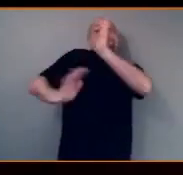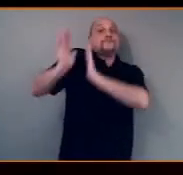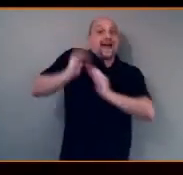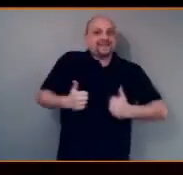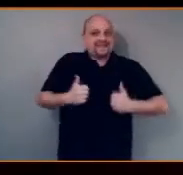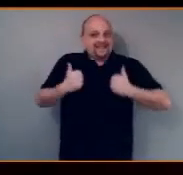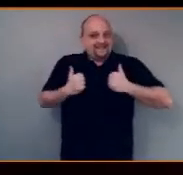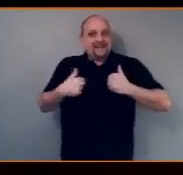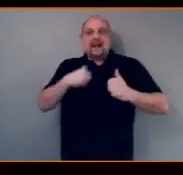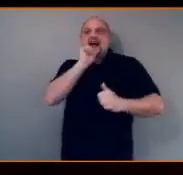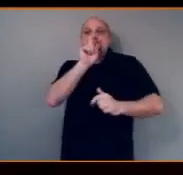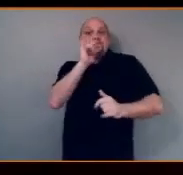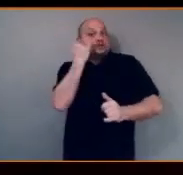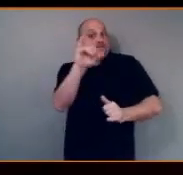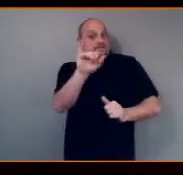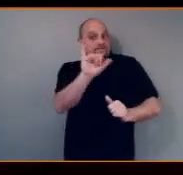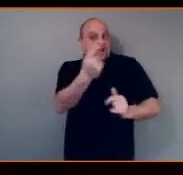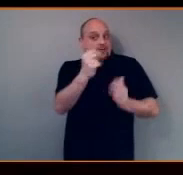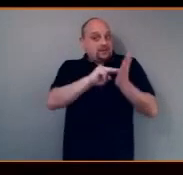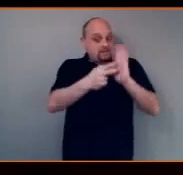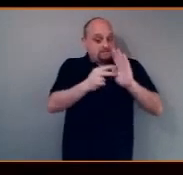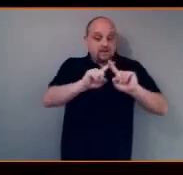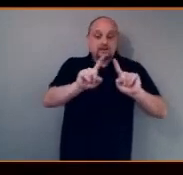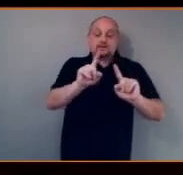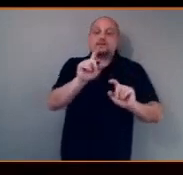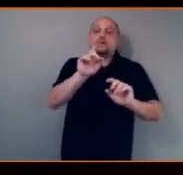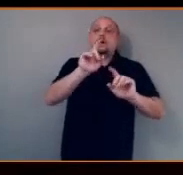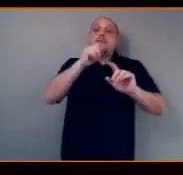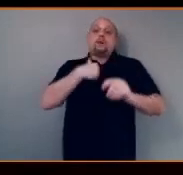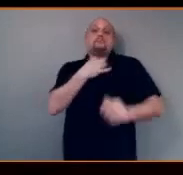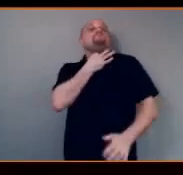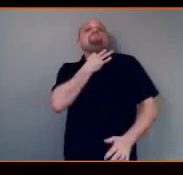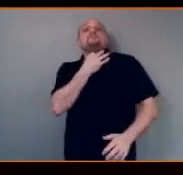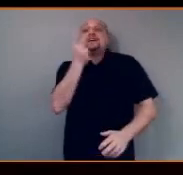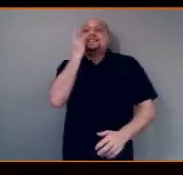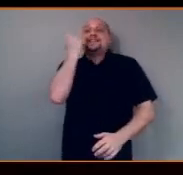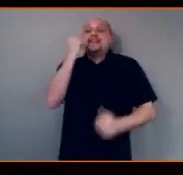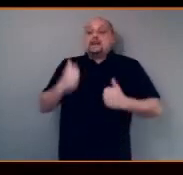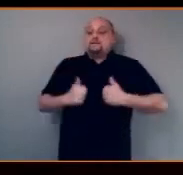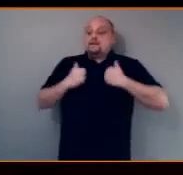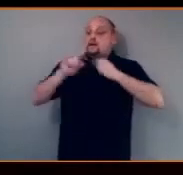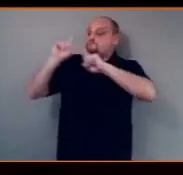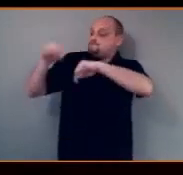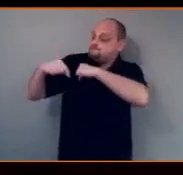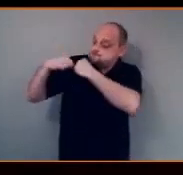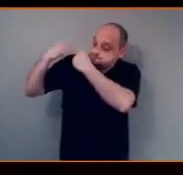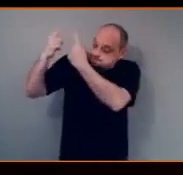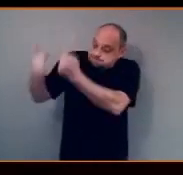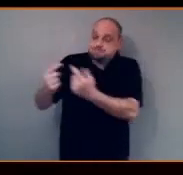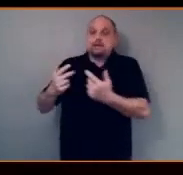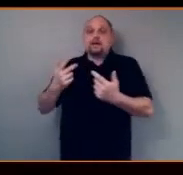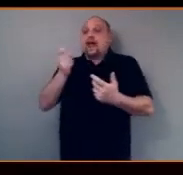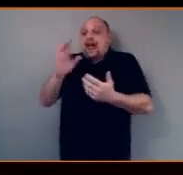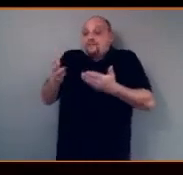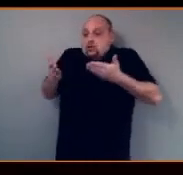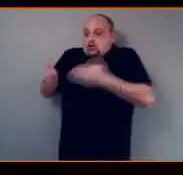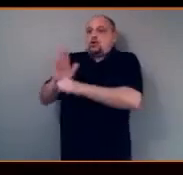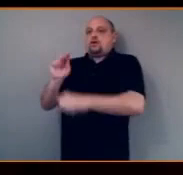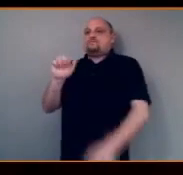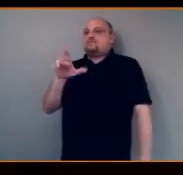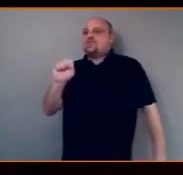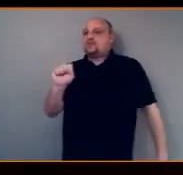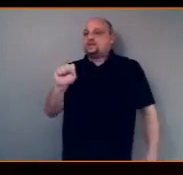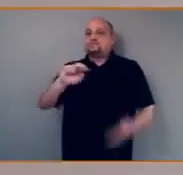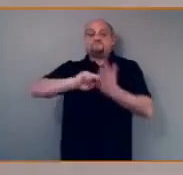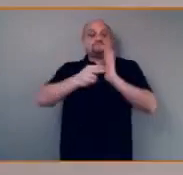most excited about is seeing if life ever did exist on Mars in its ancient past. And so if we do find evidence that